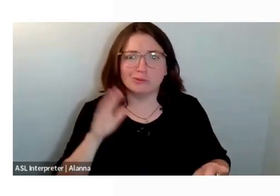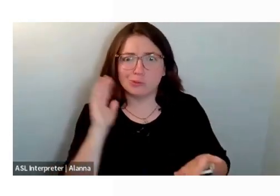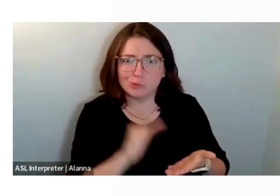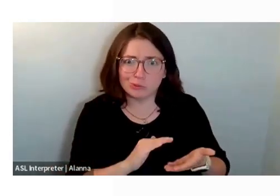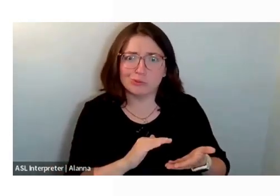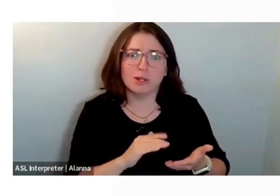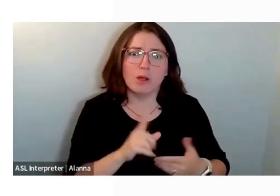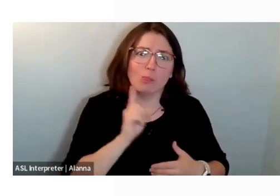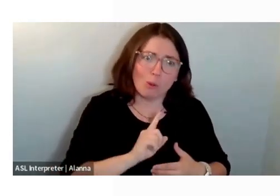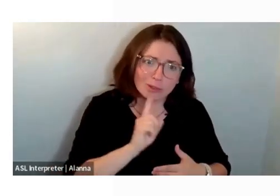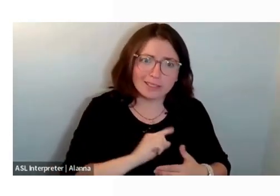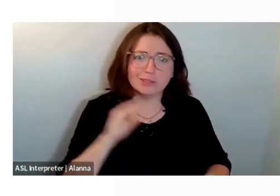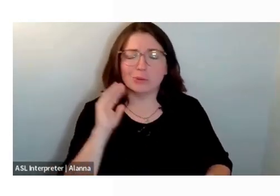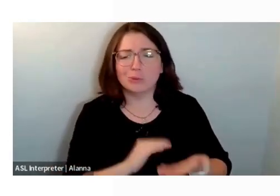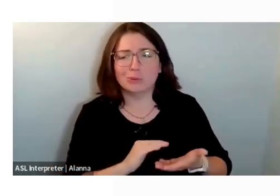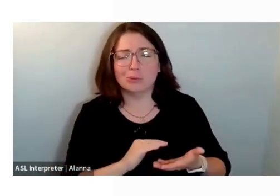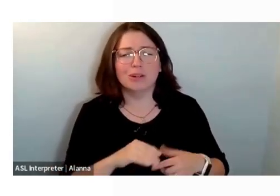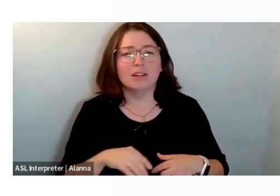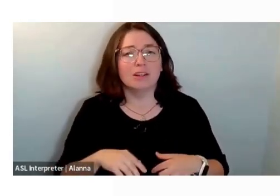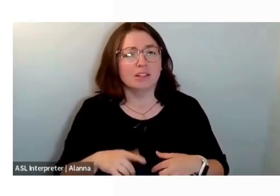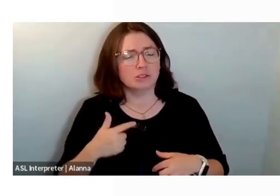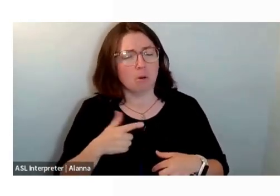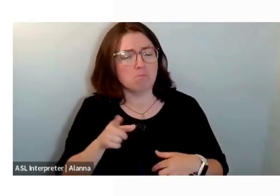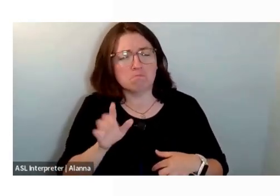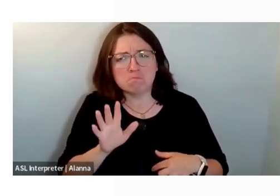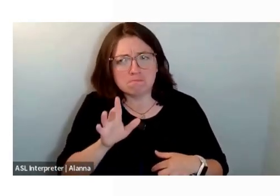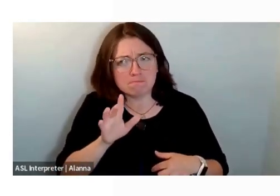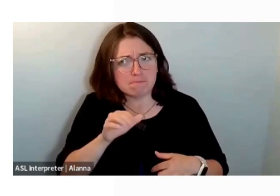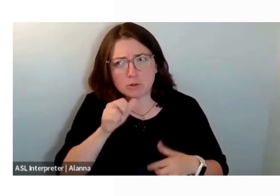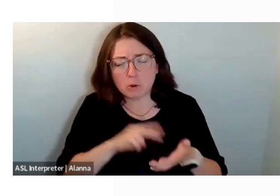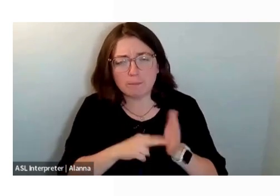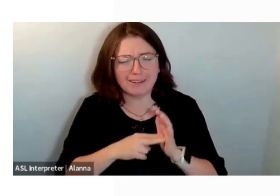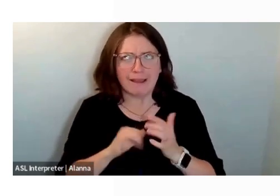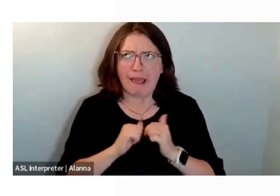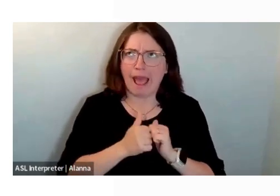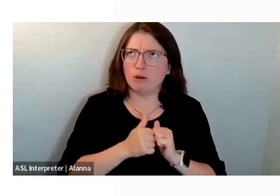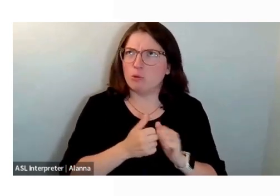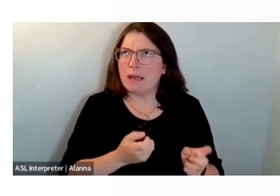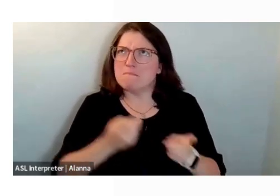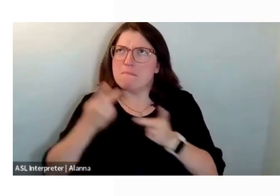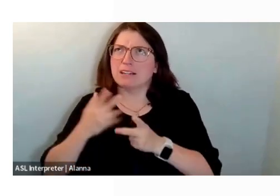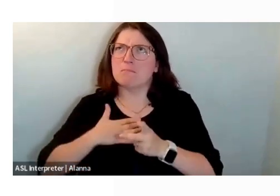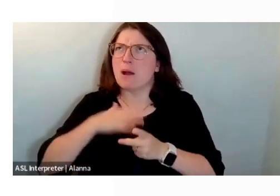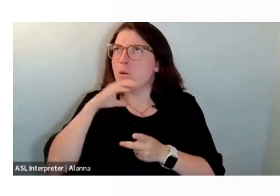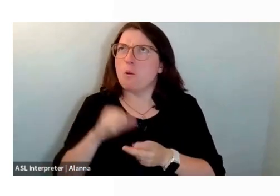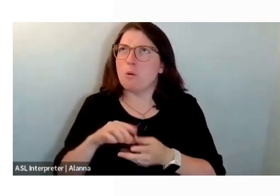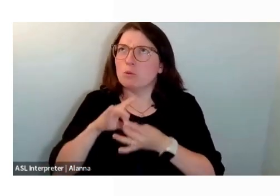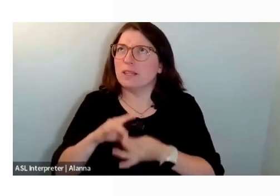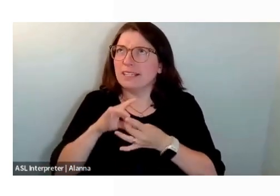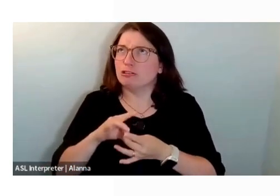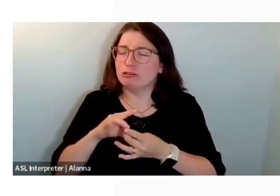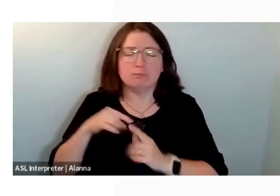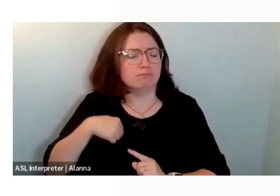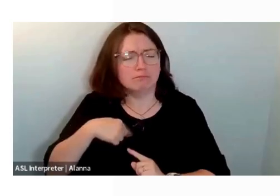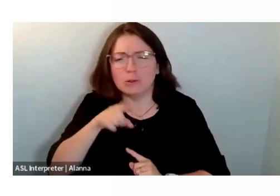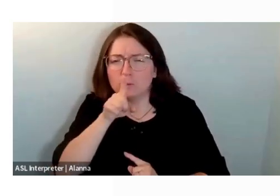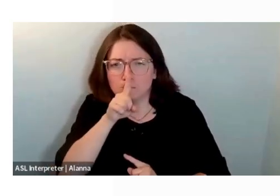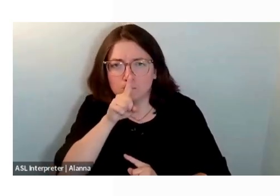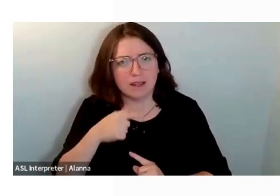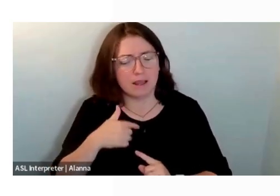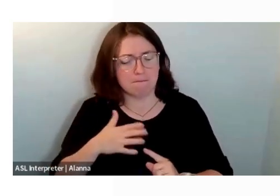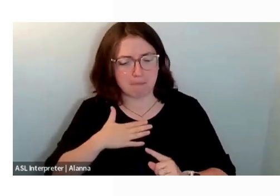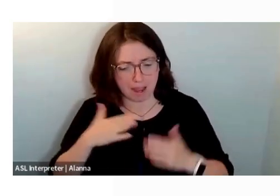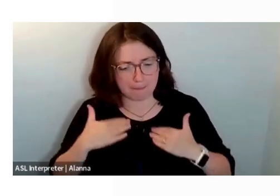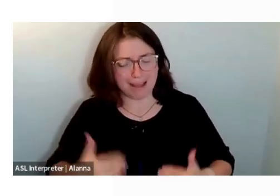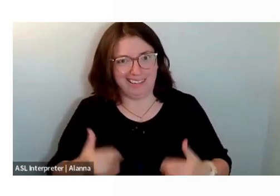how do I get back to the old relationship with my body? The question is, how do I begin to relate to this body